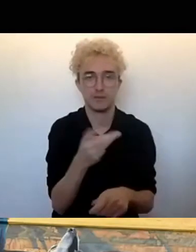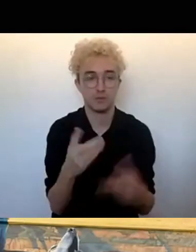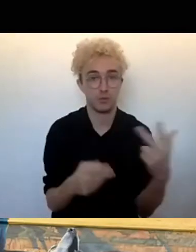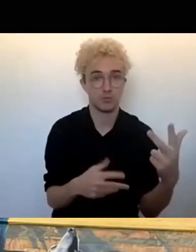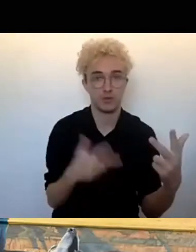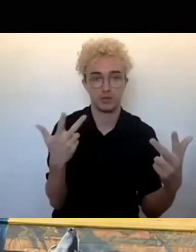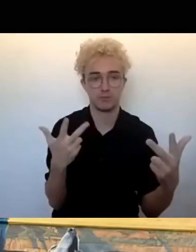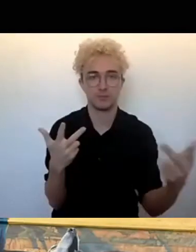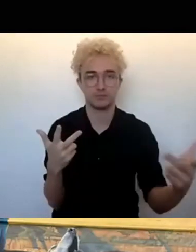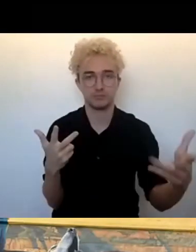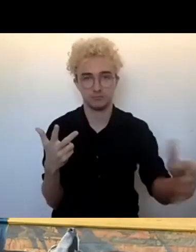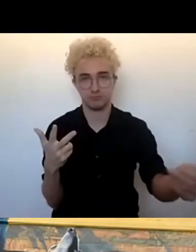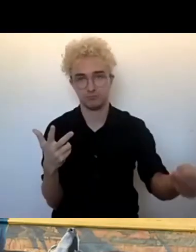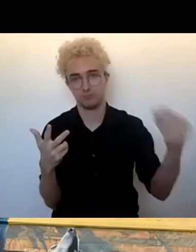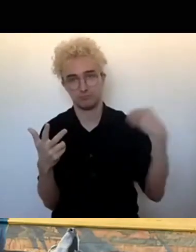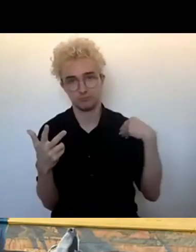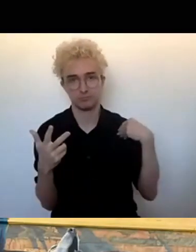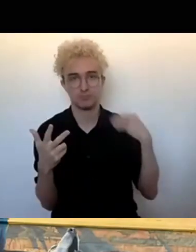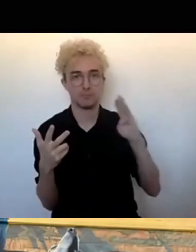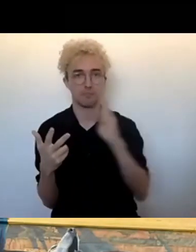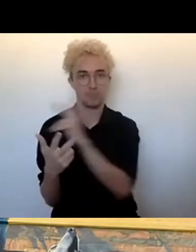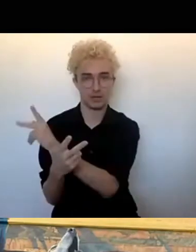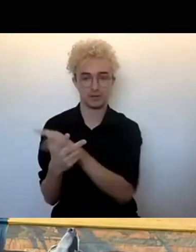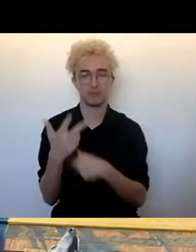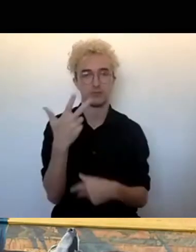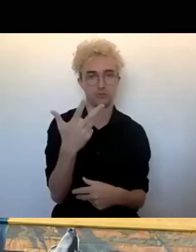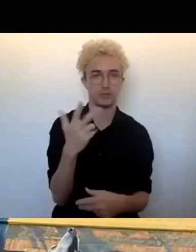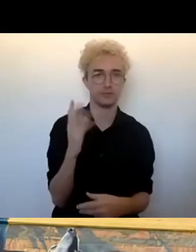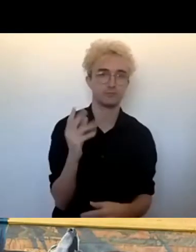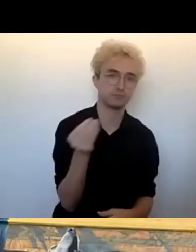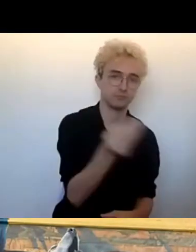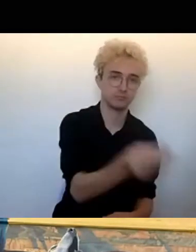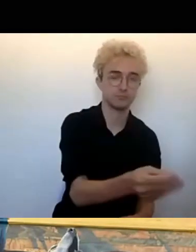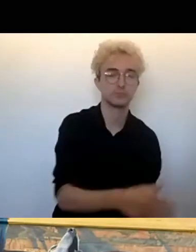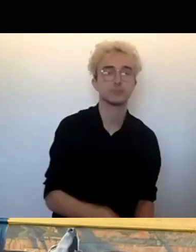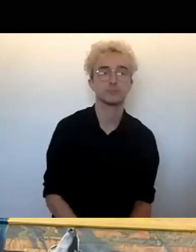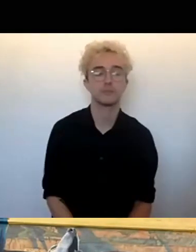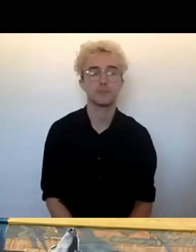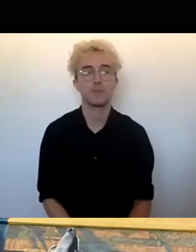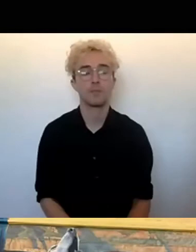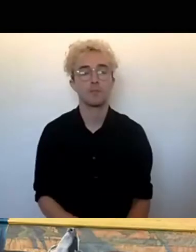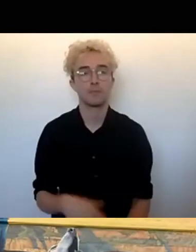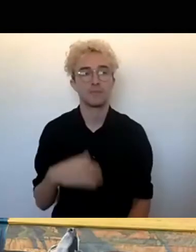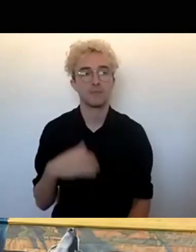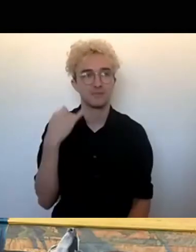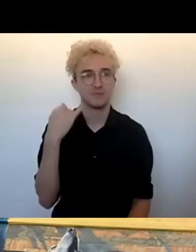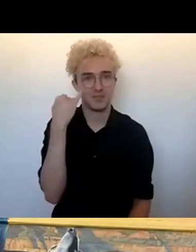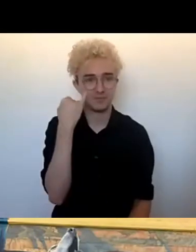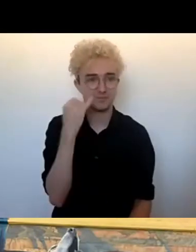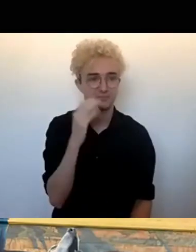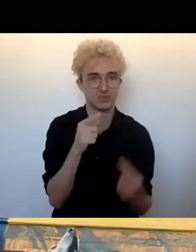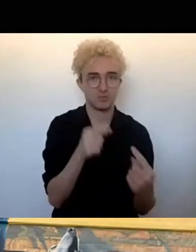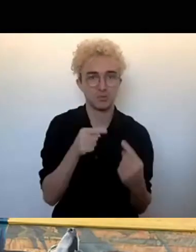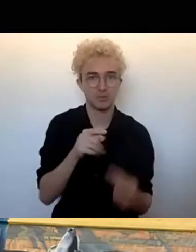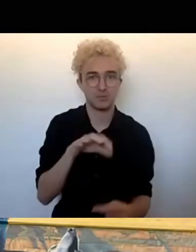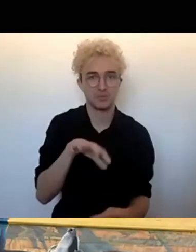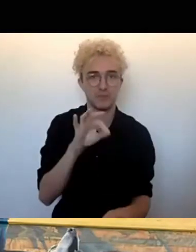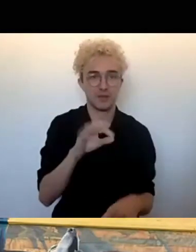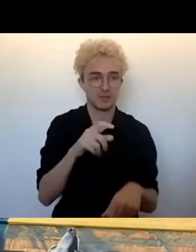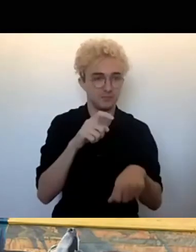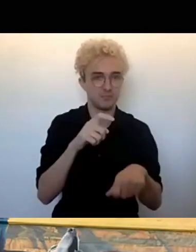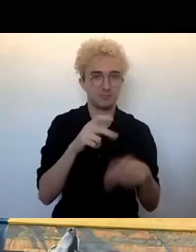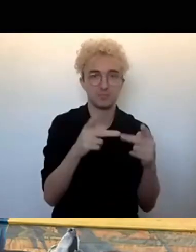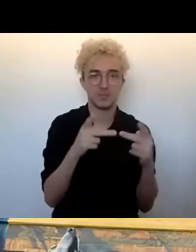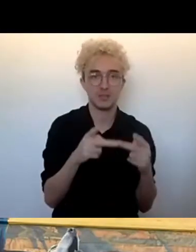and so on. And if they have a problem placing them, then we are on standby to fly them back to their breeding center,